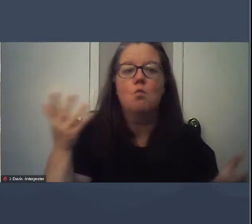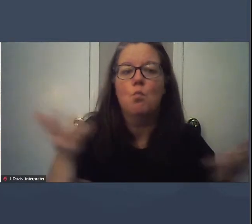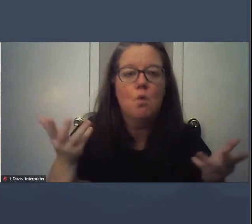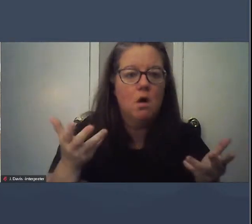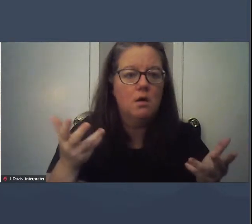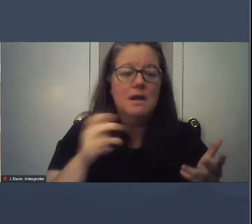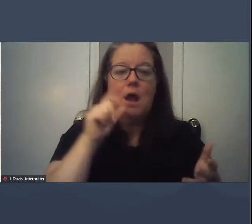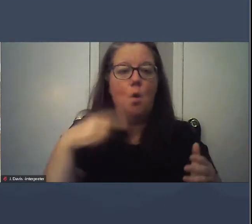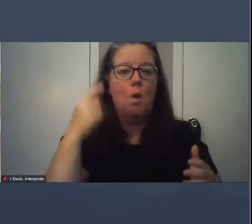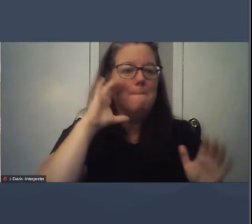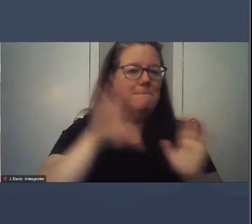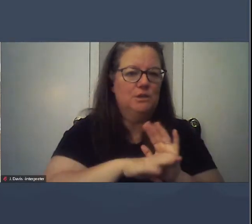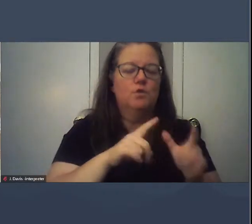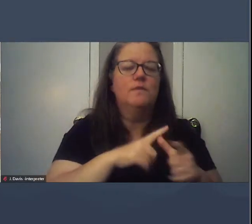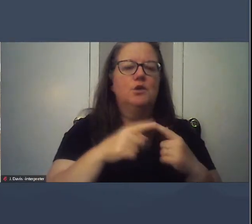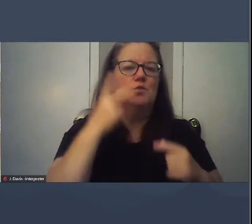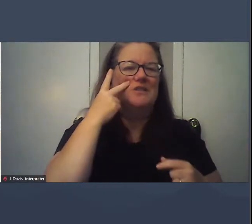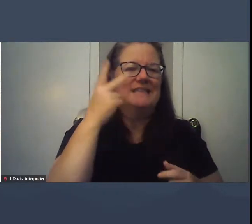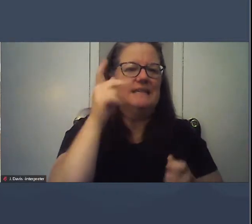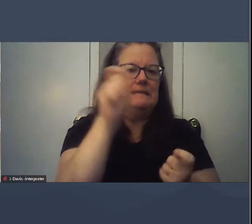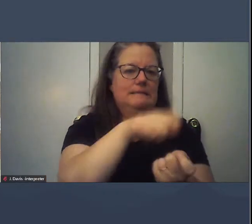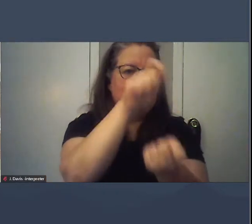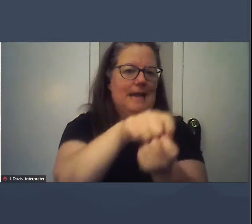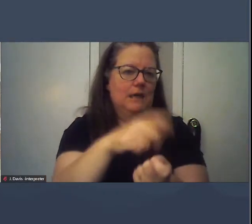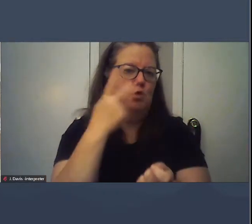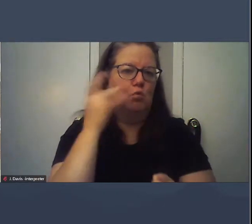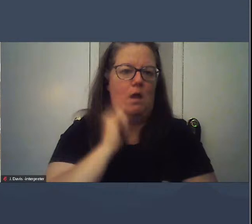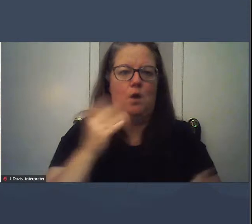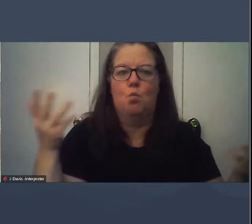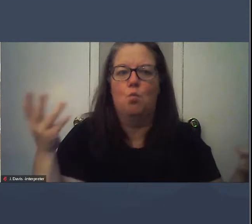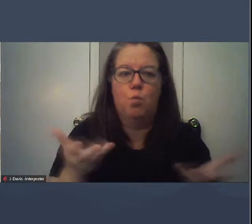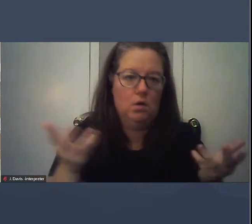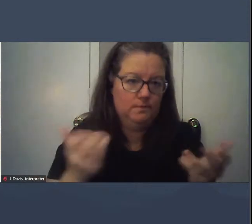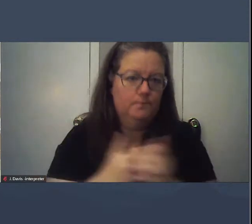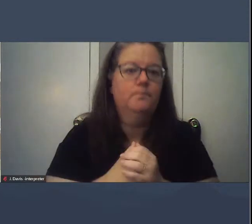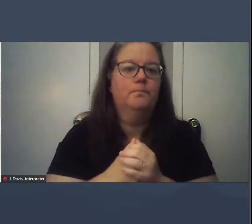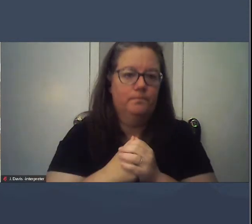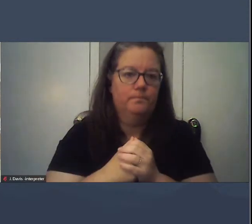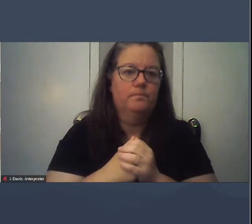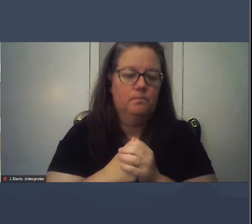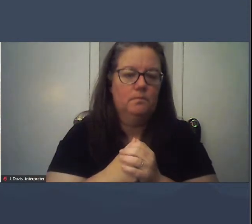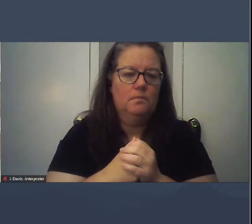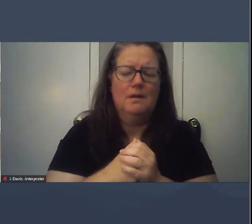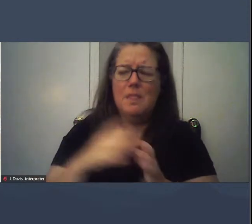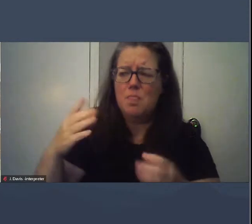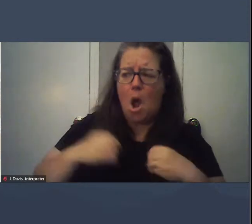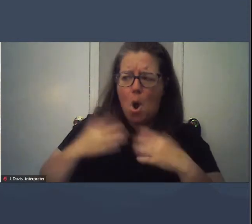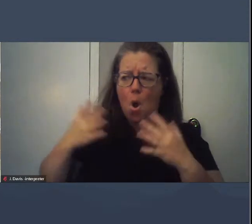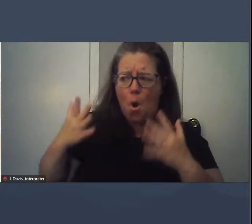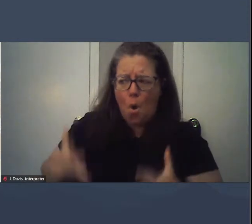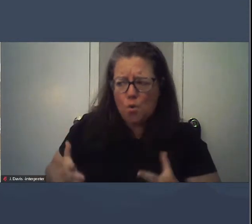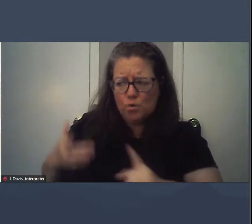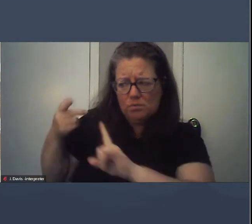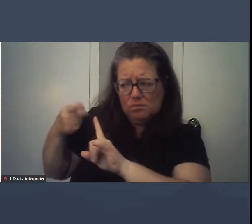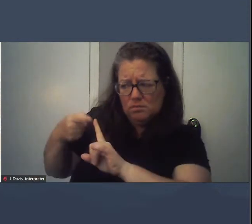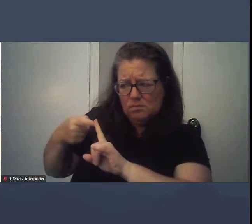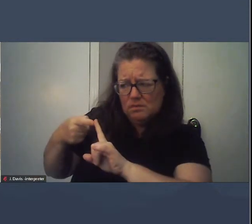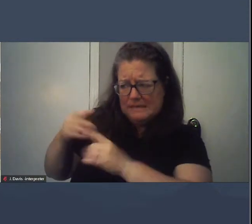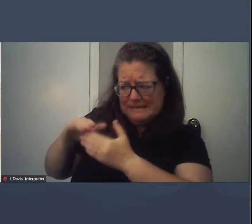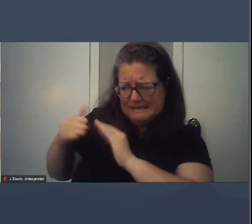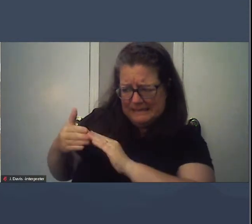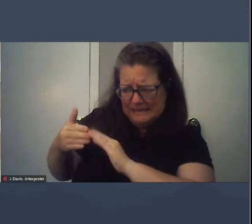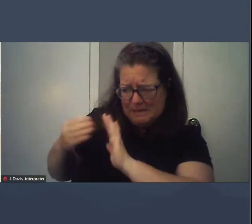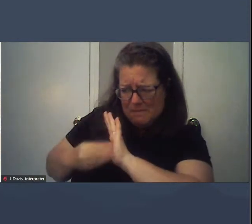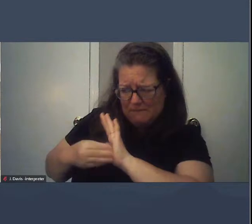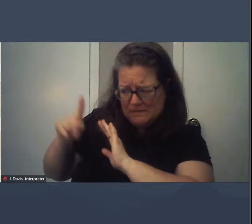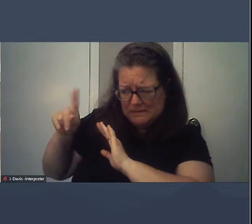picture, but you'll know the full scale of what's happening there. Okay. The owner of the land, is the city of Memphis owns the